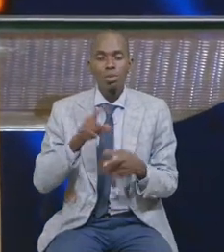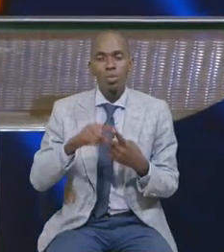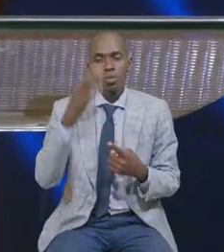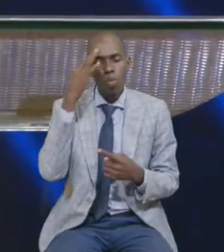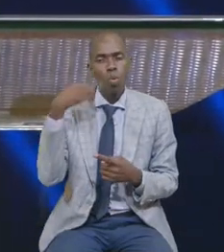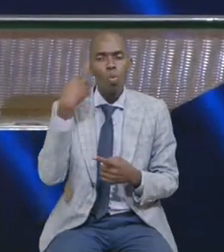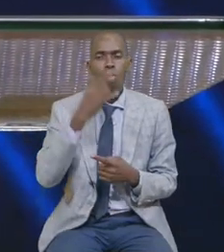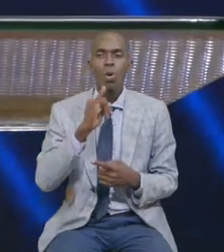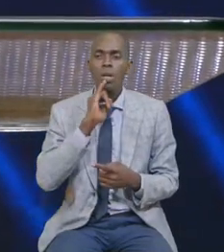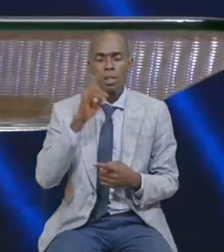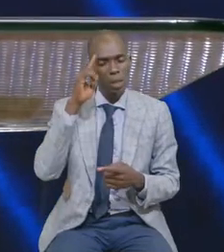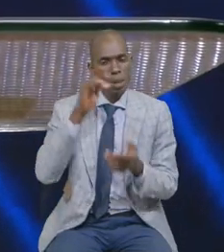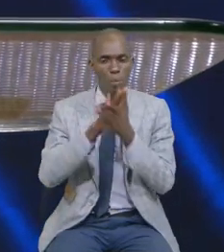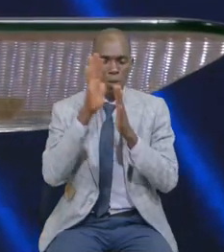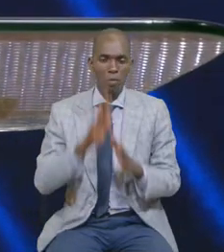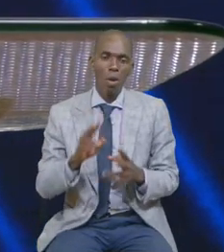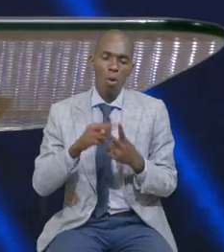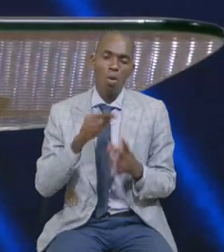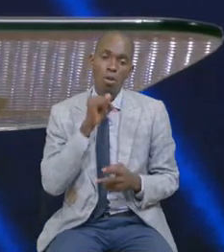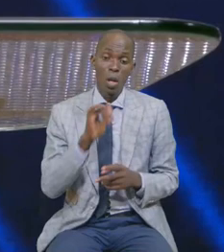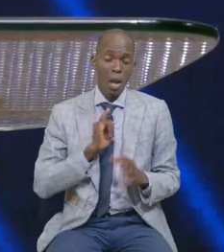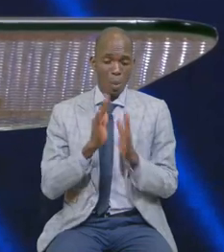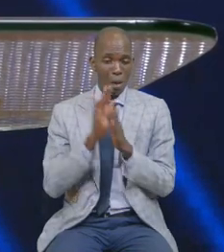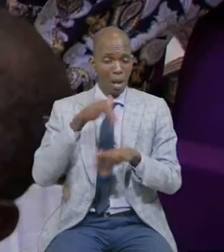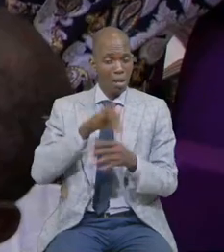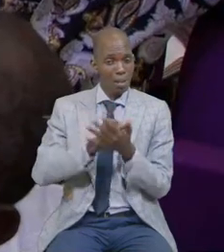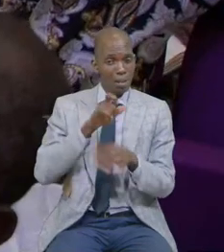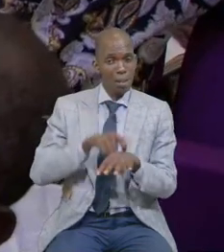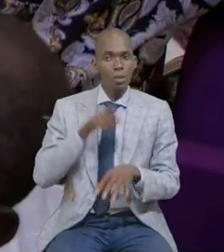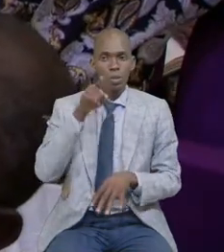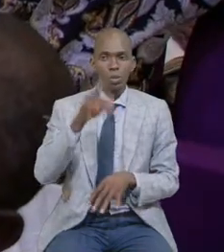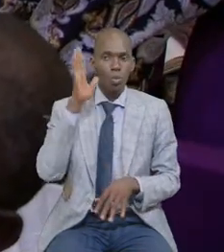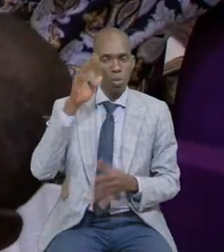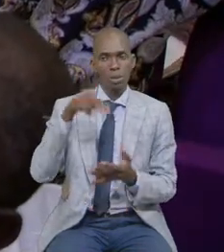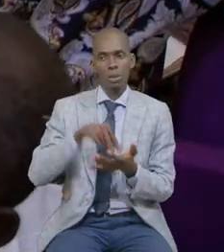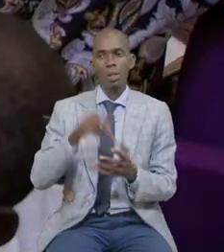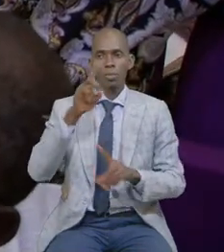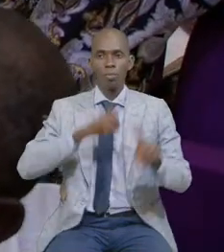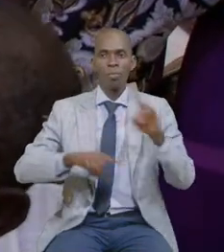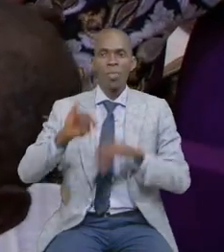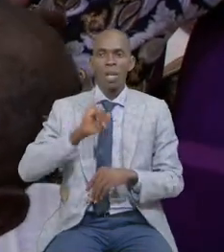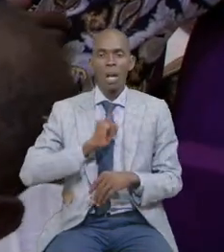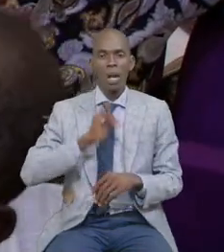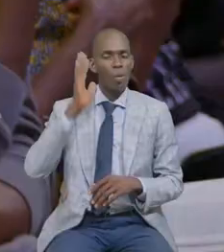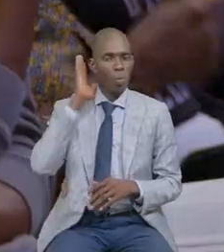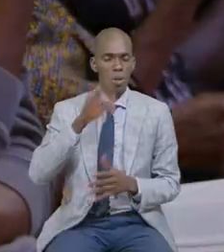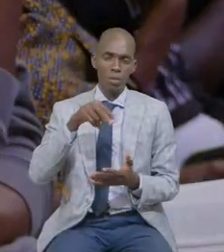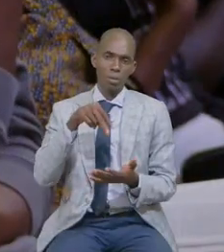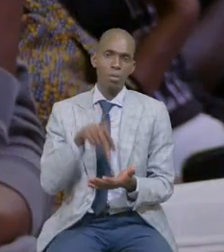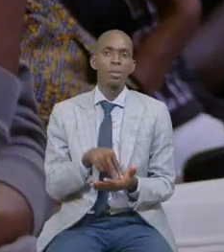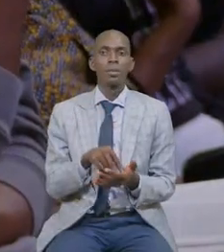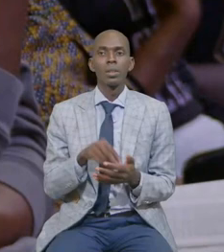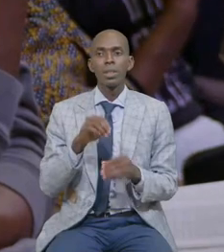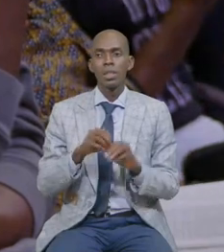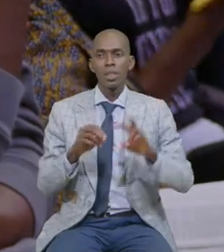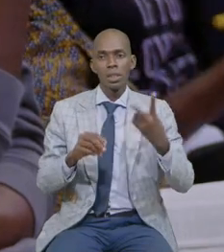Believer at such a time I pray your son I Will's time in